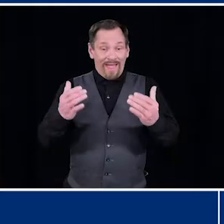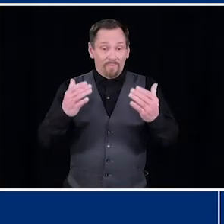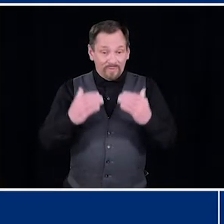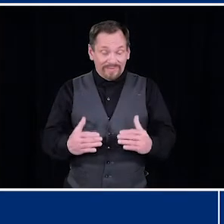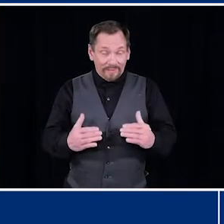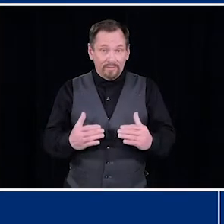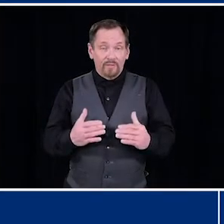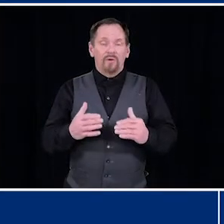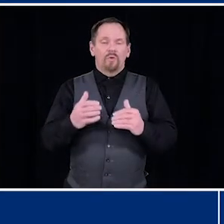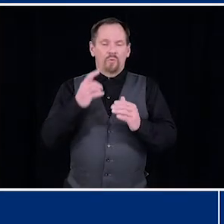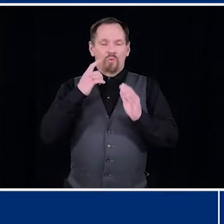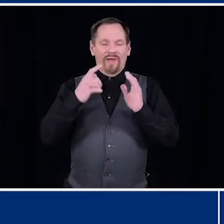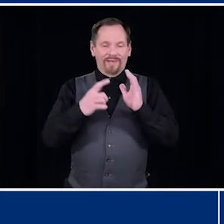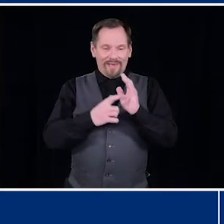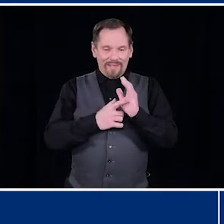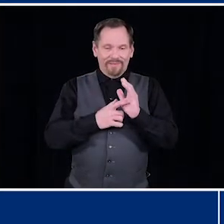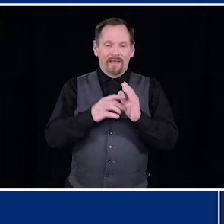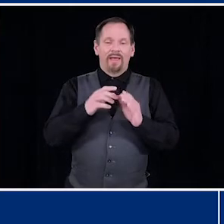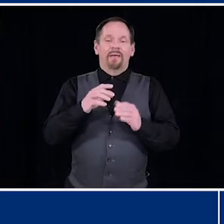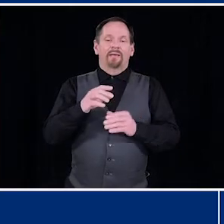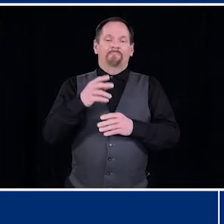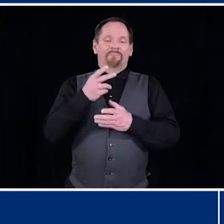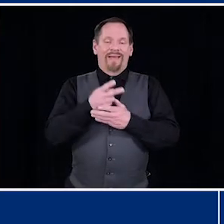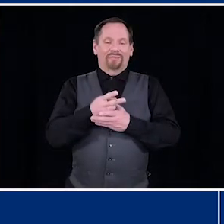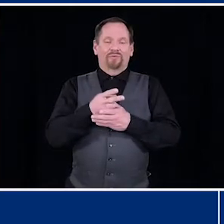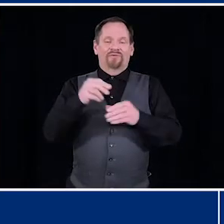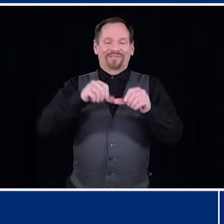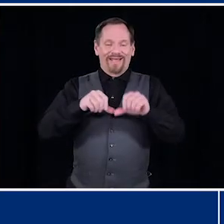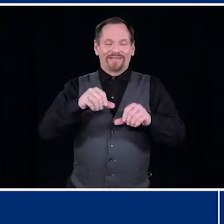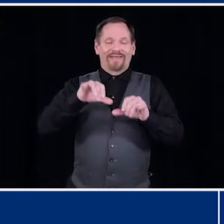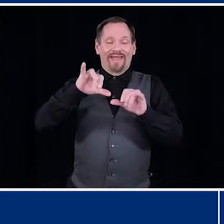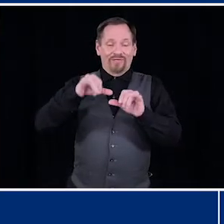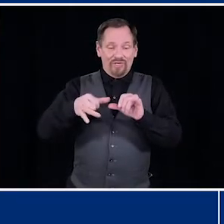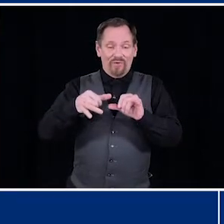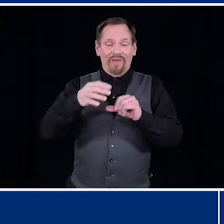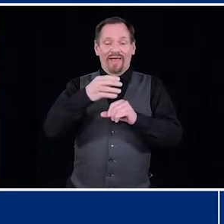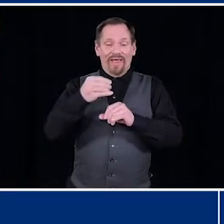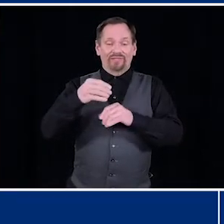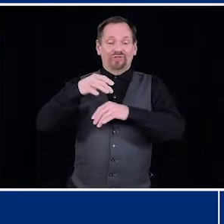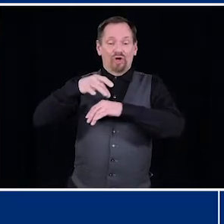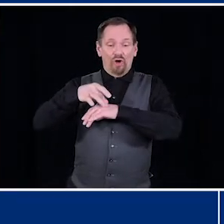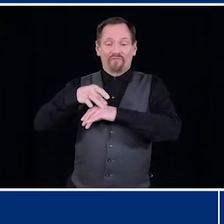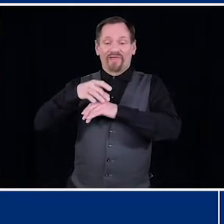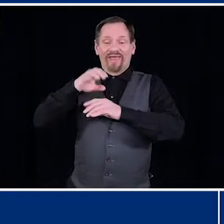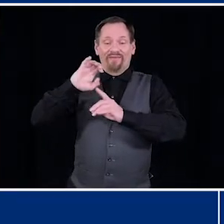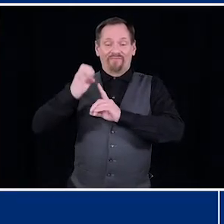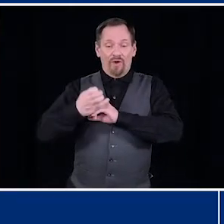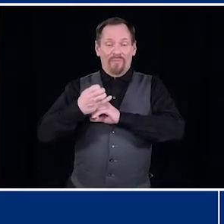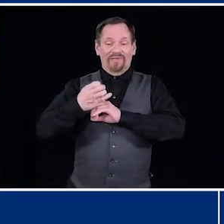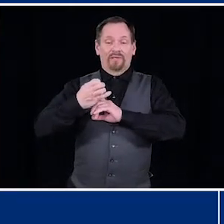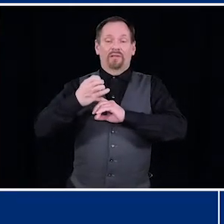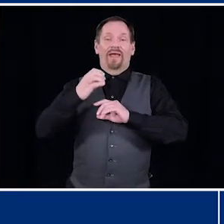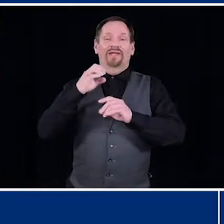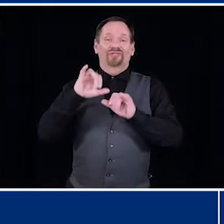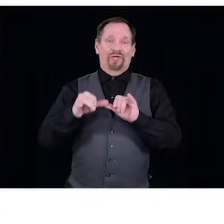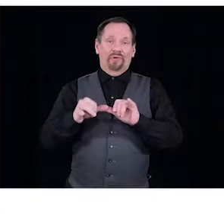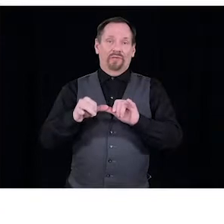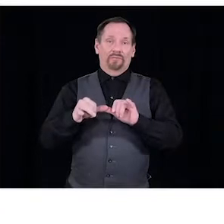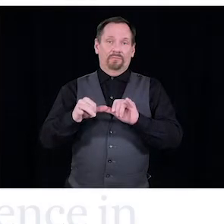Now we will proceed with the recognizing of the Master of Science in Engineering in Geography and Environmental